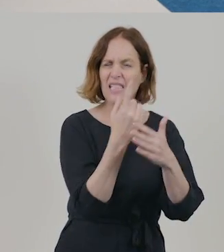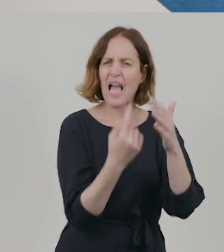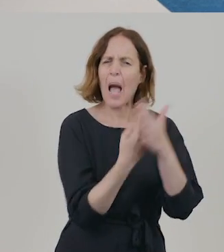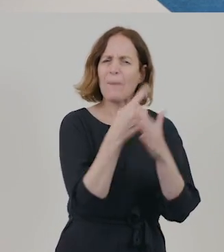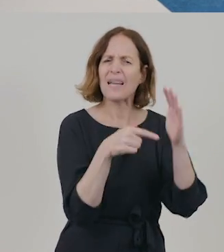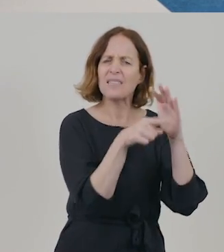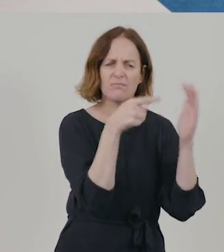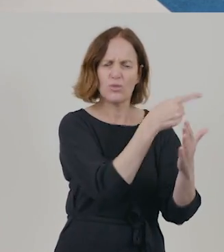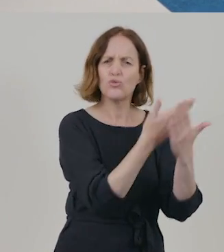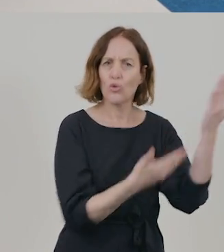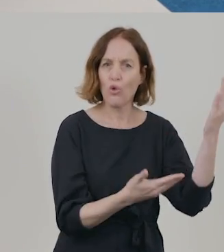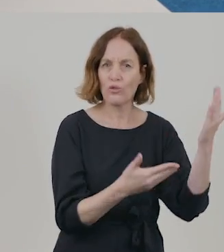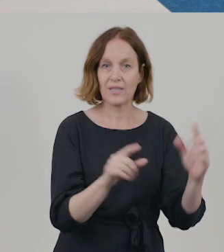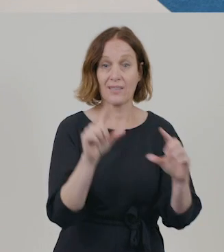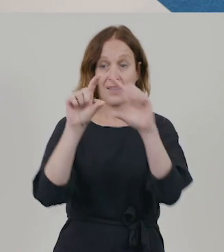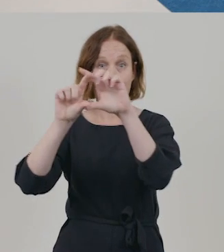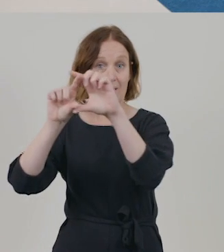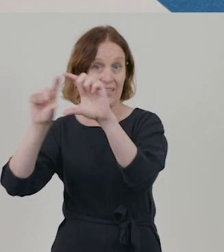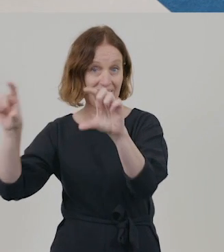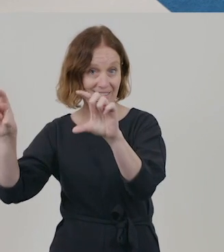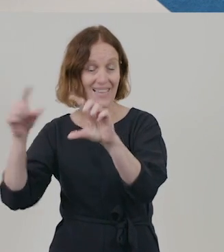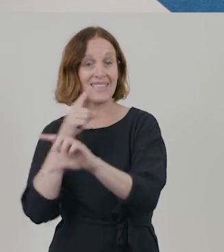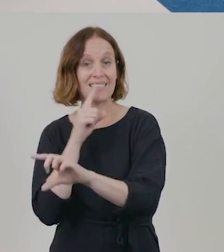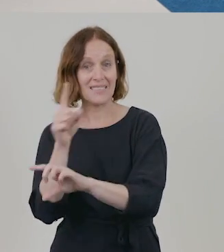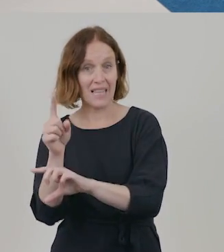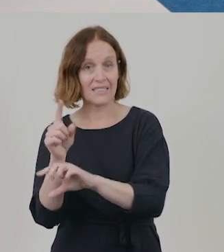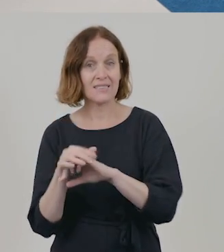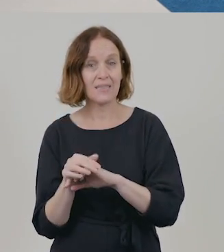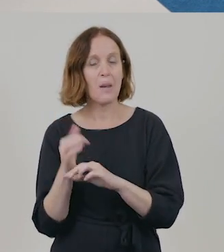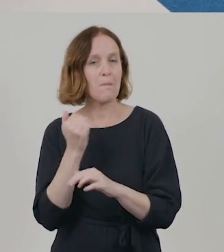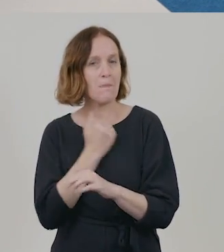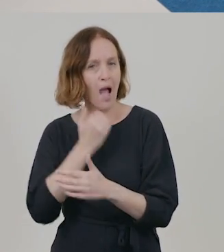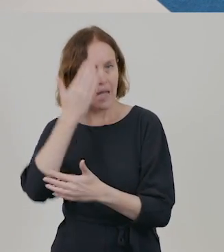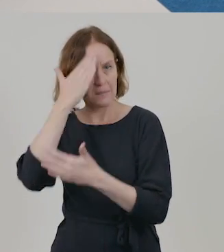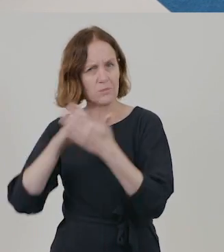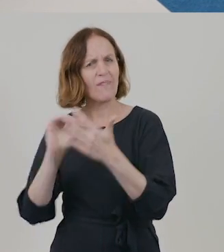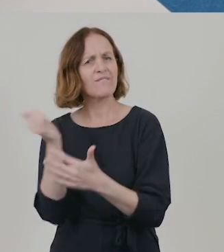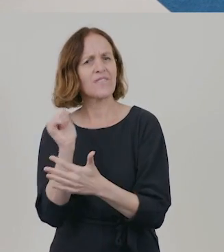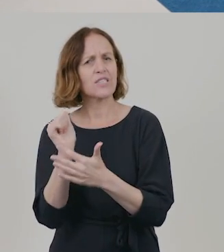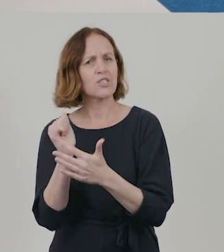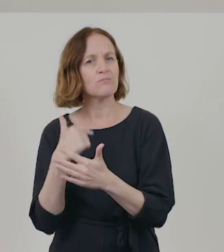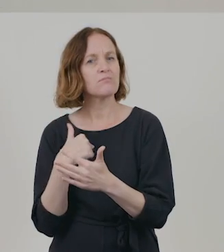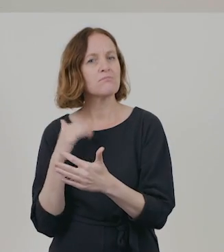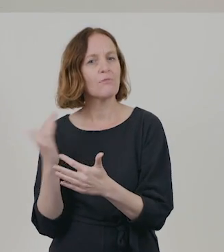Wallace is smiling. Do you remember a time when you felt sad or angry?